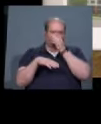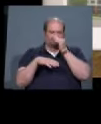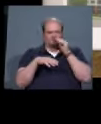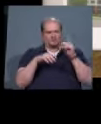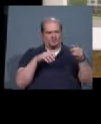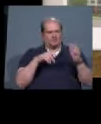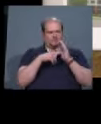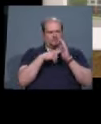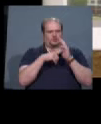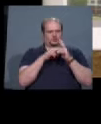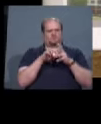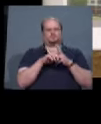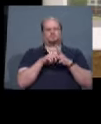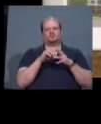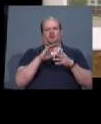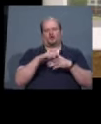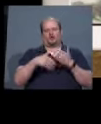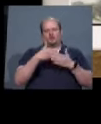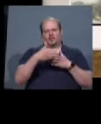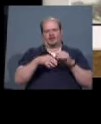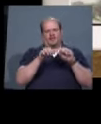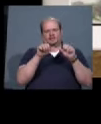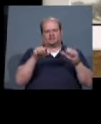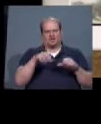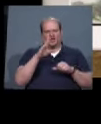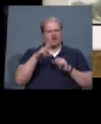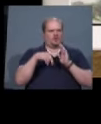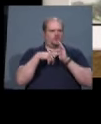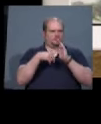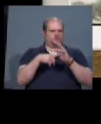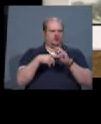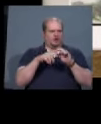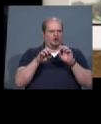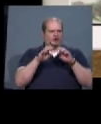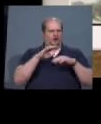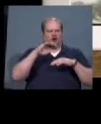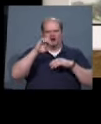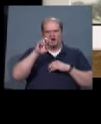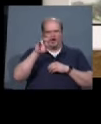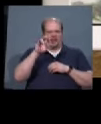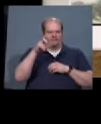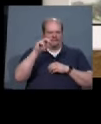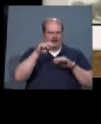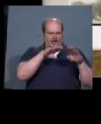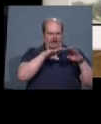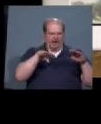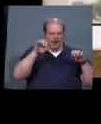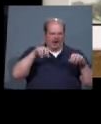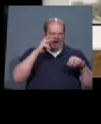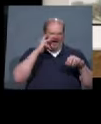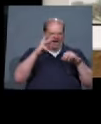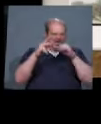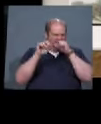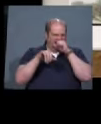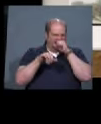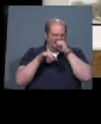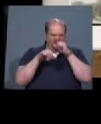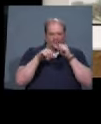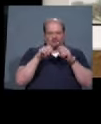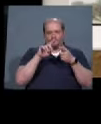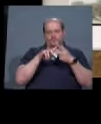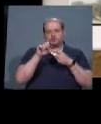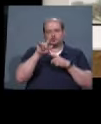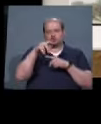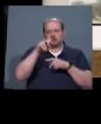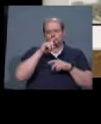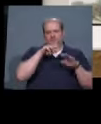than that shows. Then on the next slide, we show the other elevations. And you can see that the